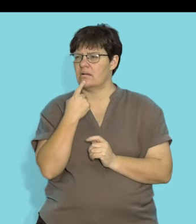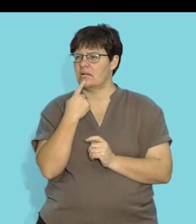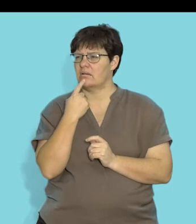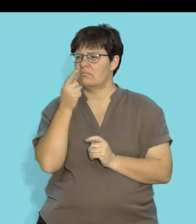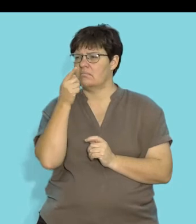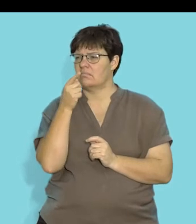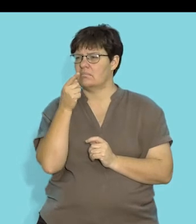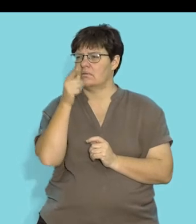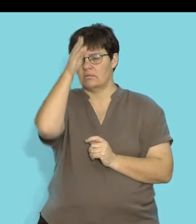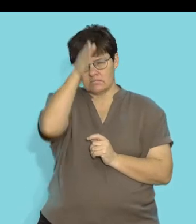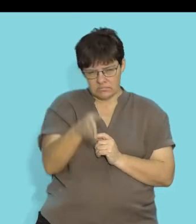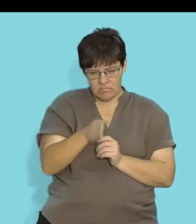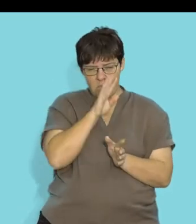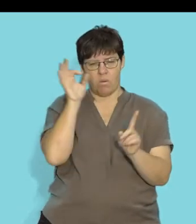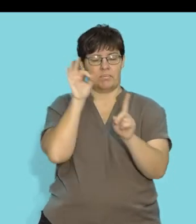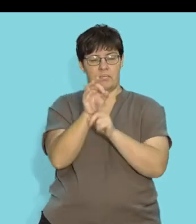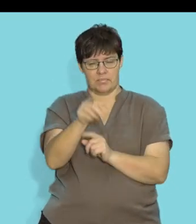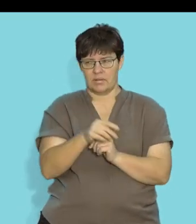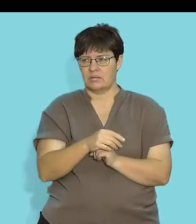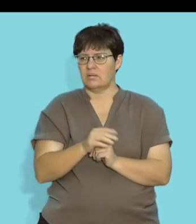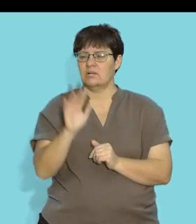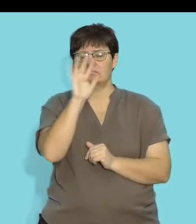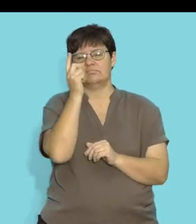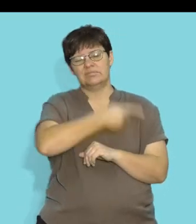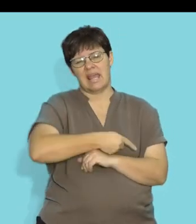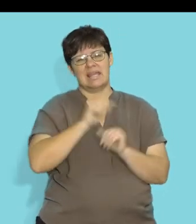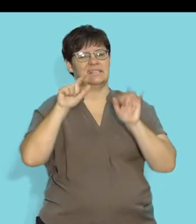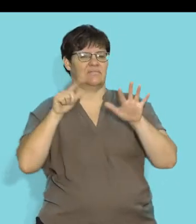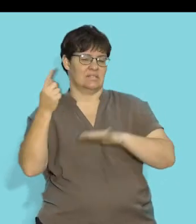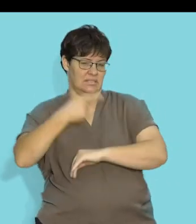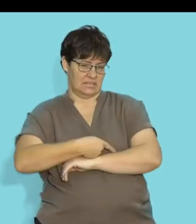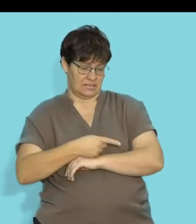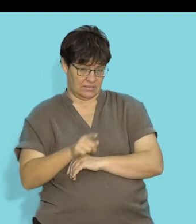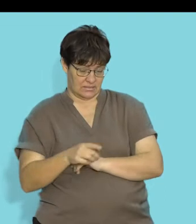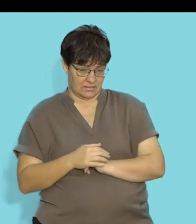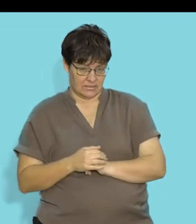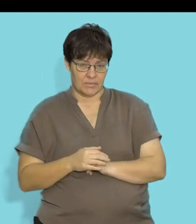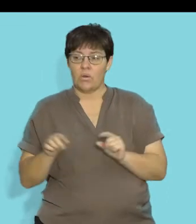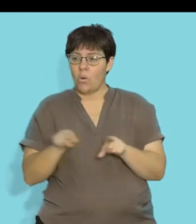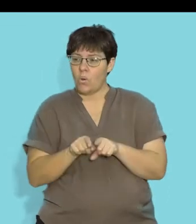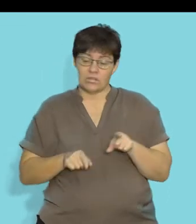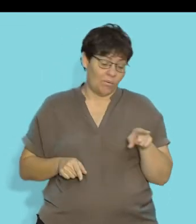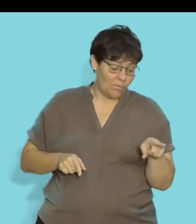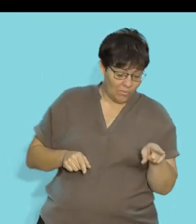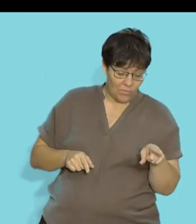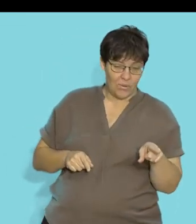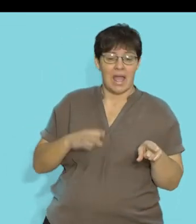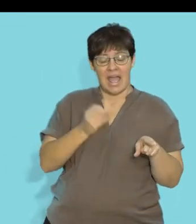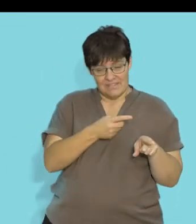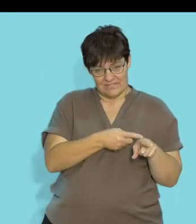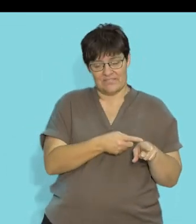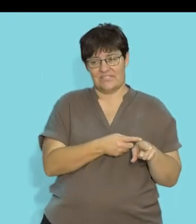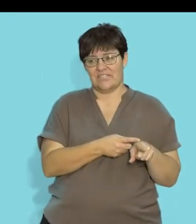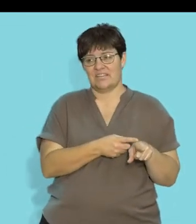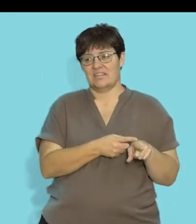will probably go with this because that's the more distinct point, and that's around day 17. But it's important that we also recognize that